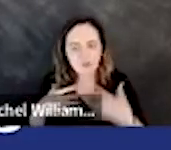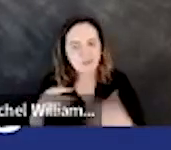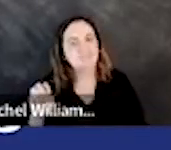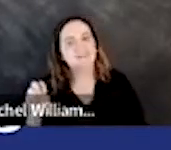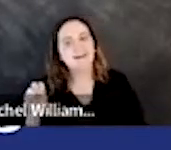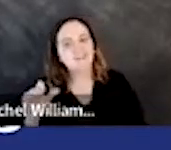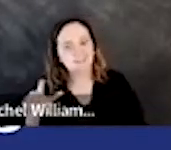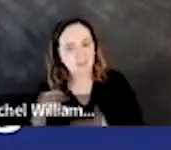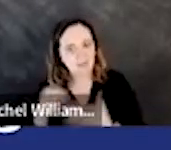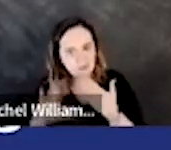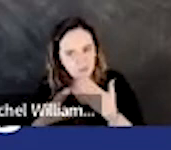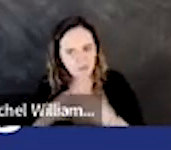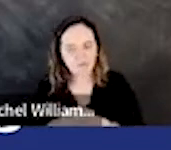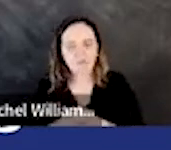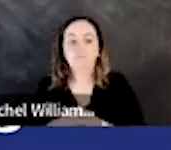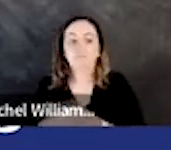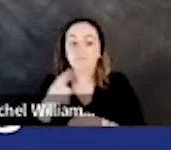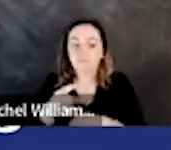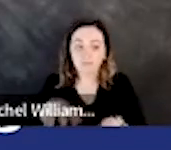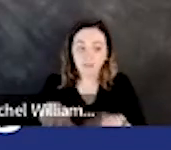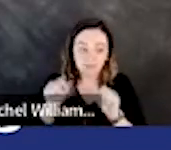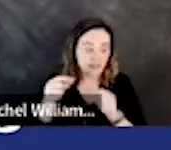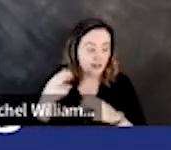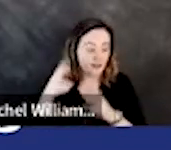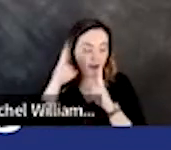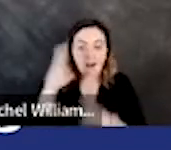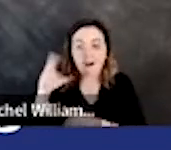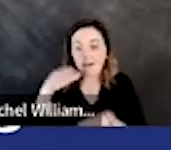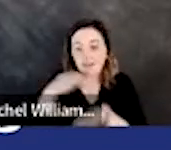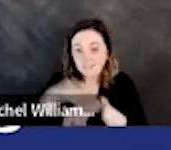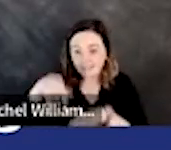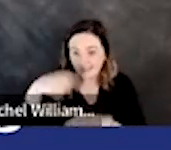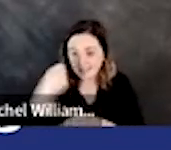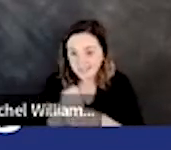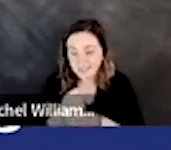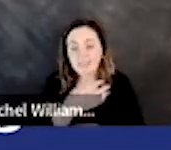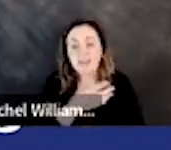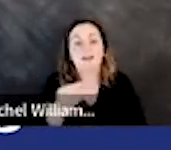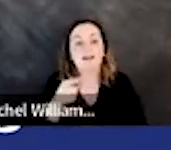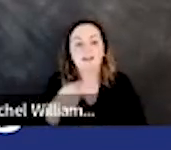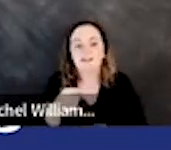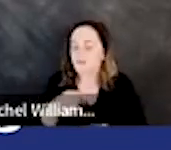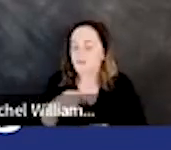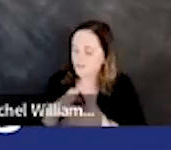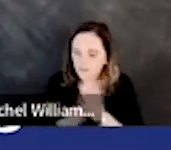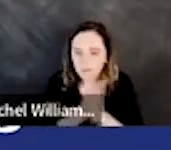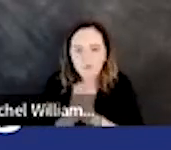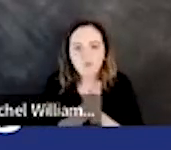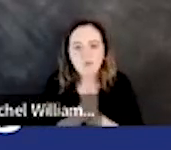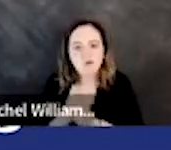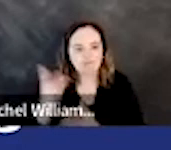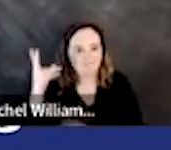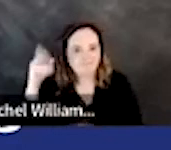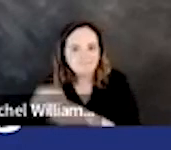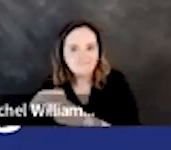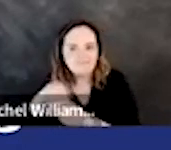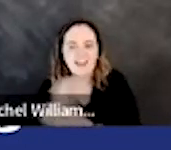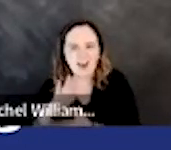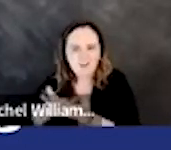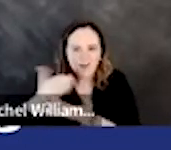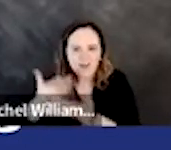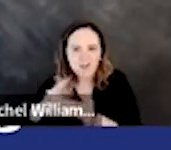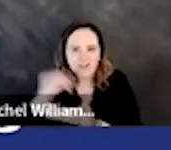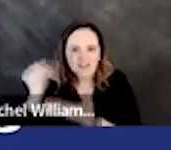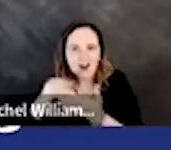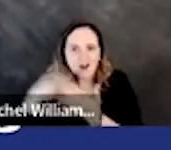ESL student. He is taking honors English this year, and he is a stalwart of the culinary arts program at